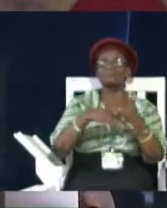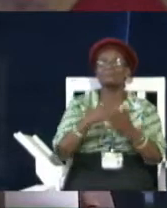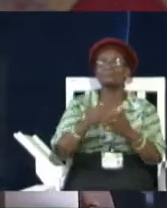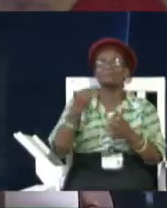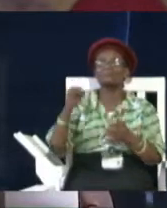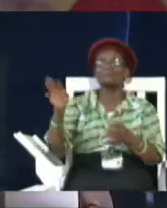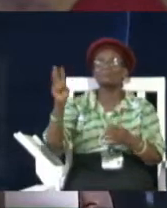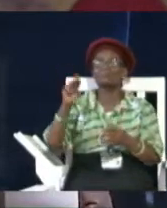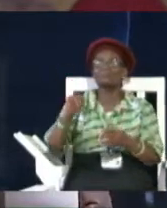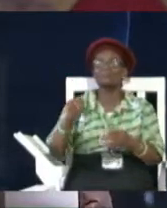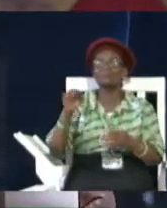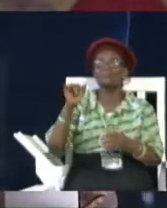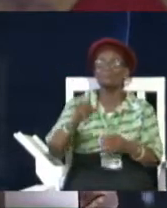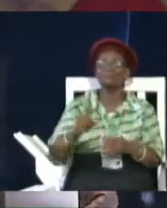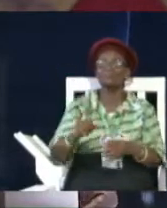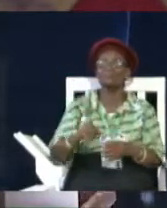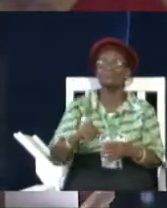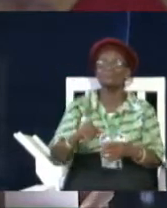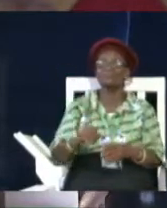They told Elisha so.